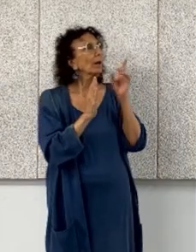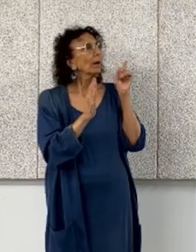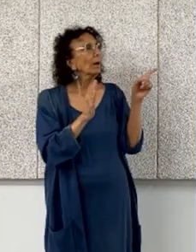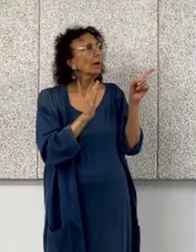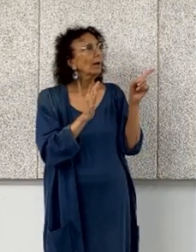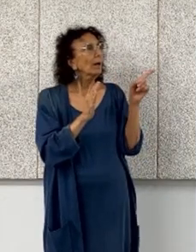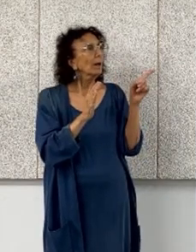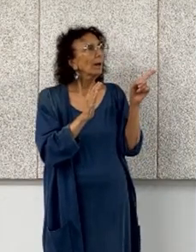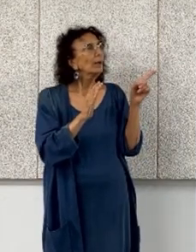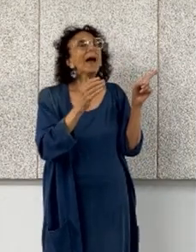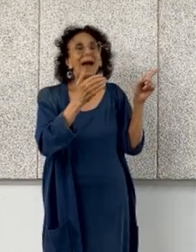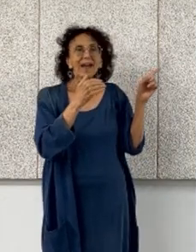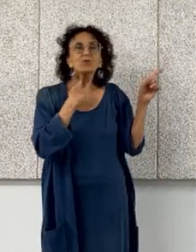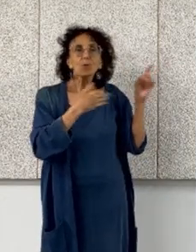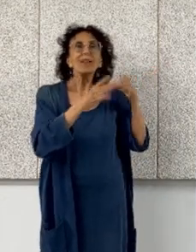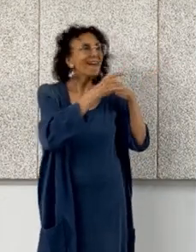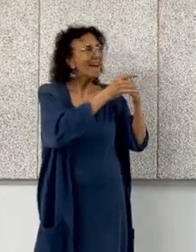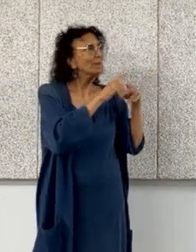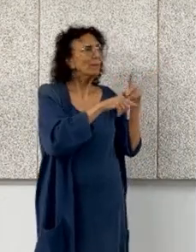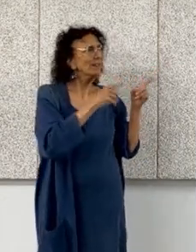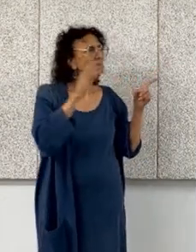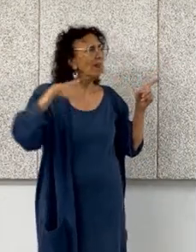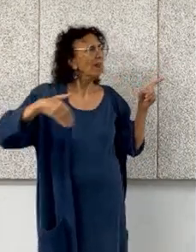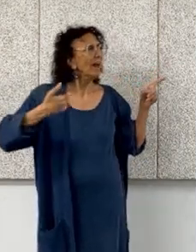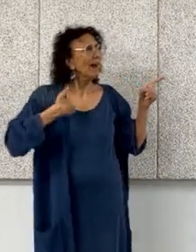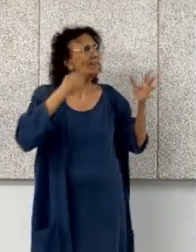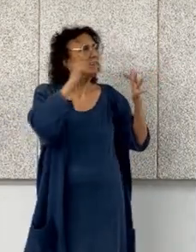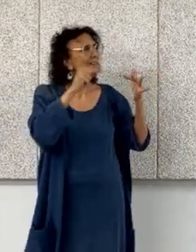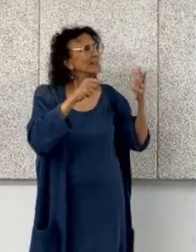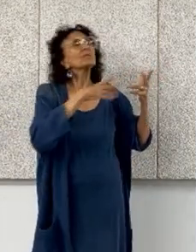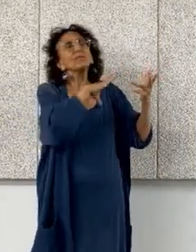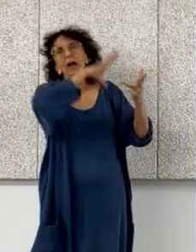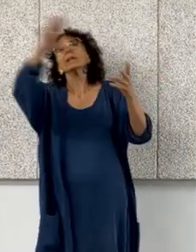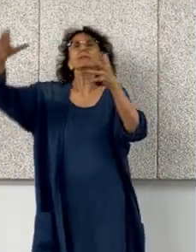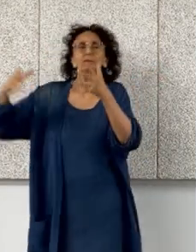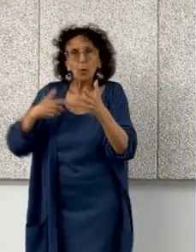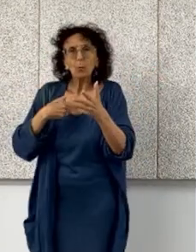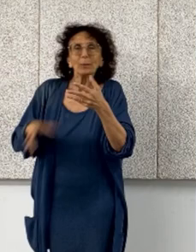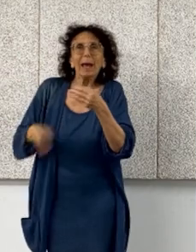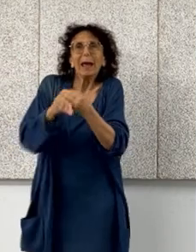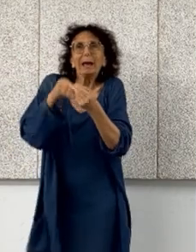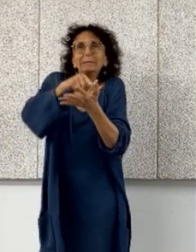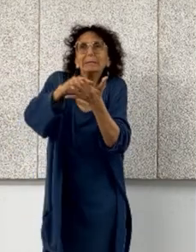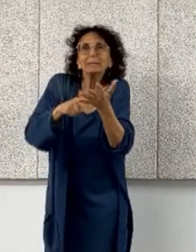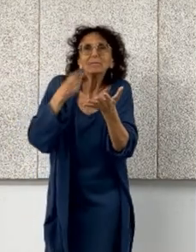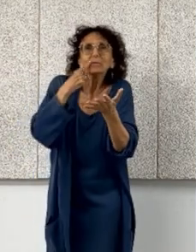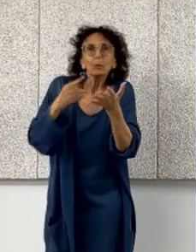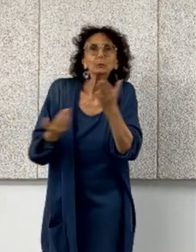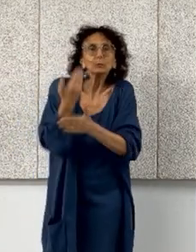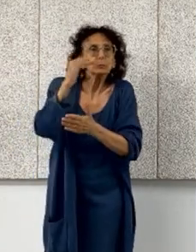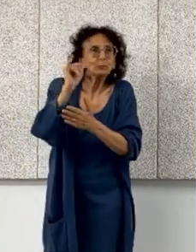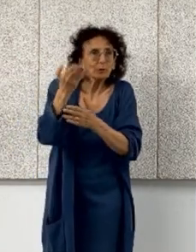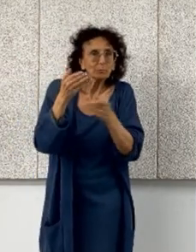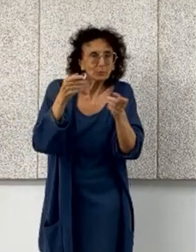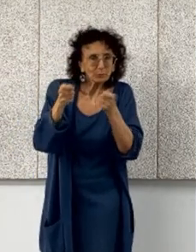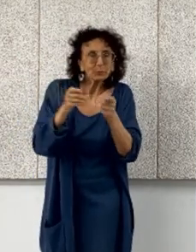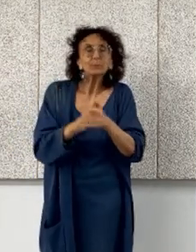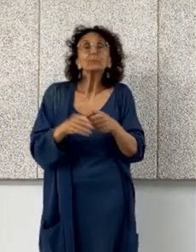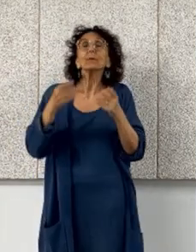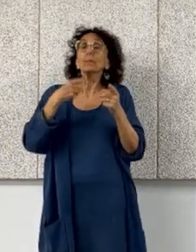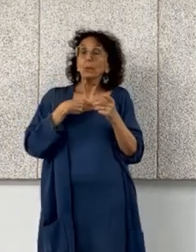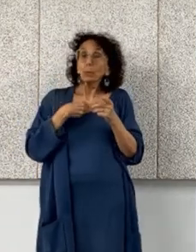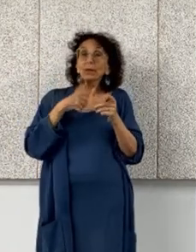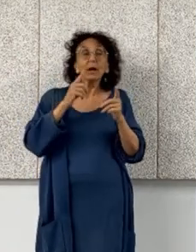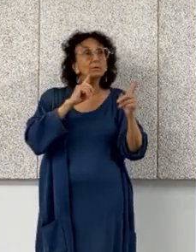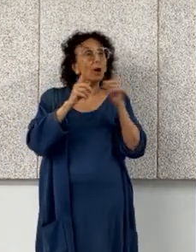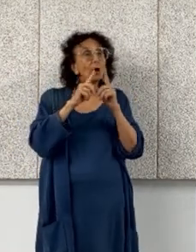maybe didn't exist before, right? Mm-hmm. But what I was really excited about in my conversations with